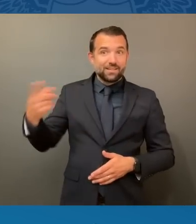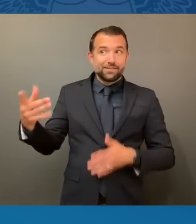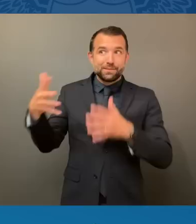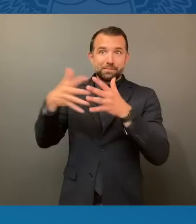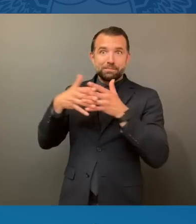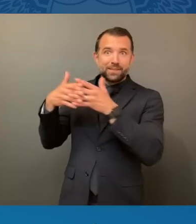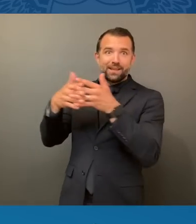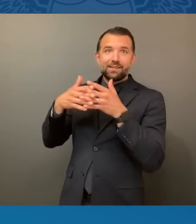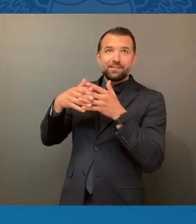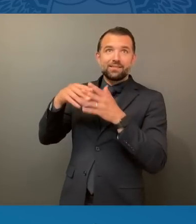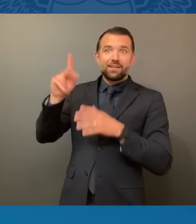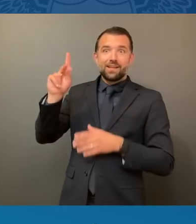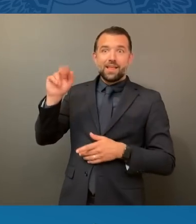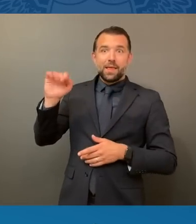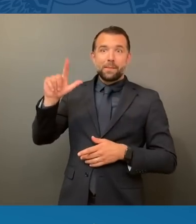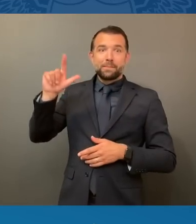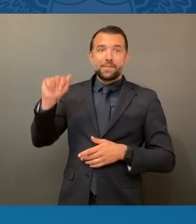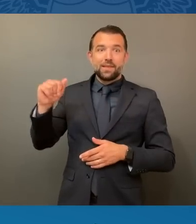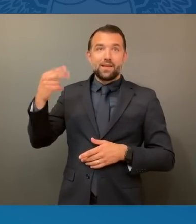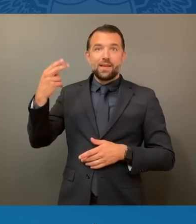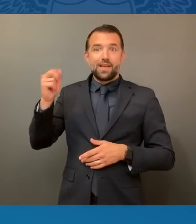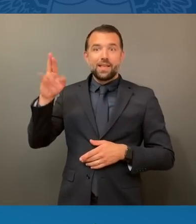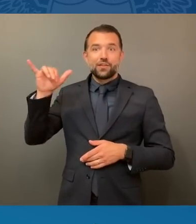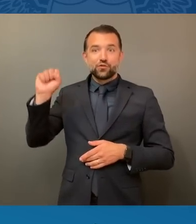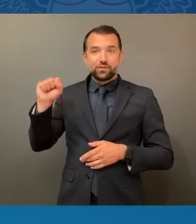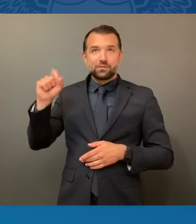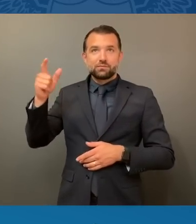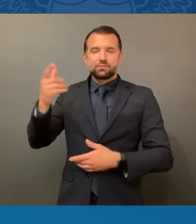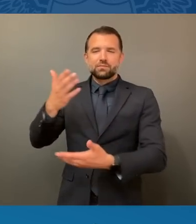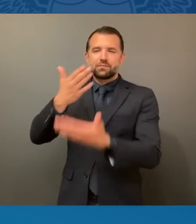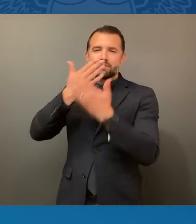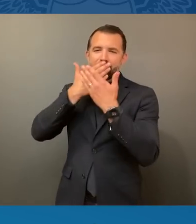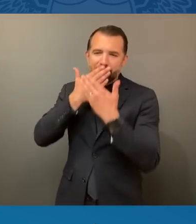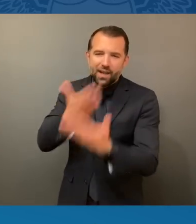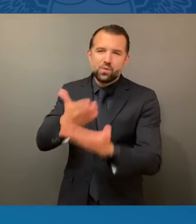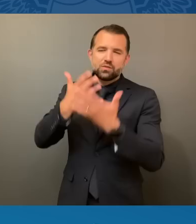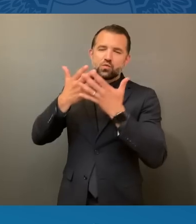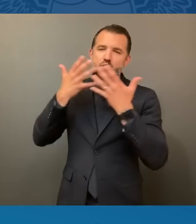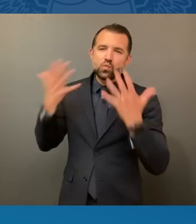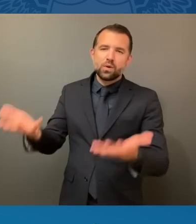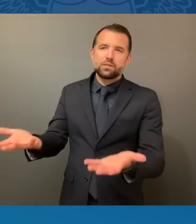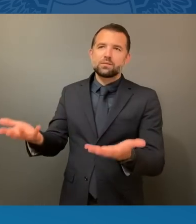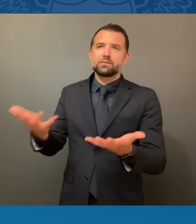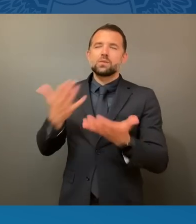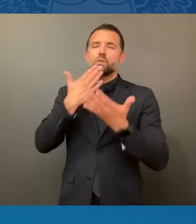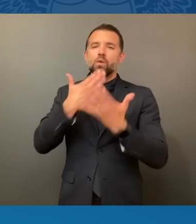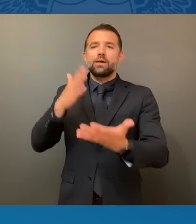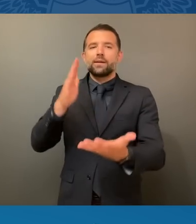Madam Kamala Harris. Thank you so very much. Thank you.